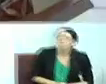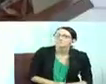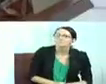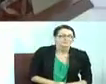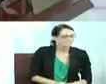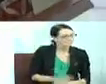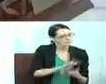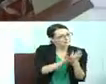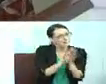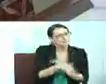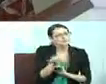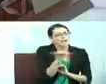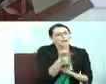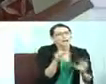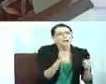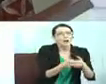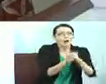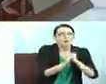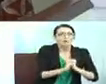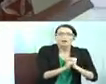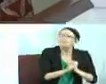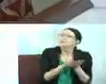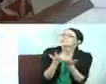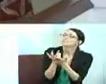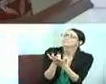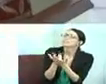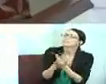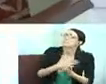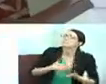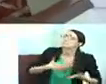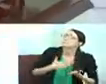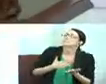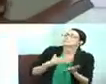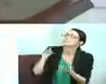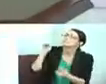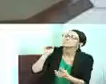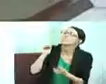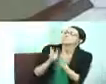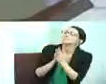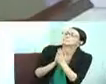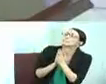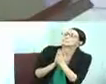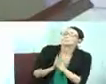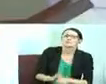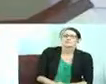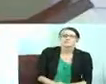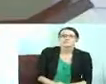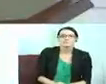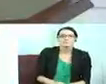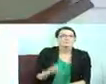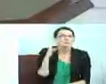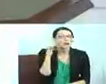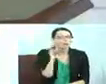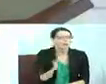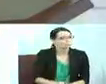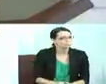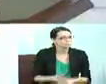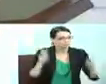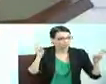a prayer of petition. It goes like this: